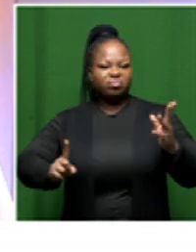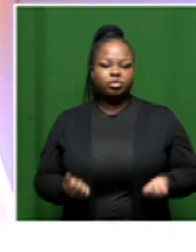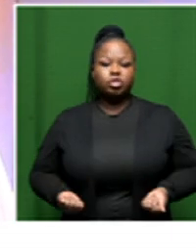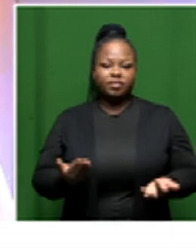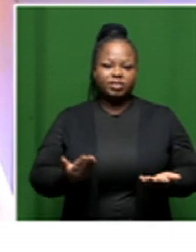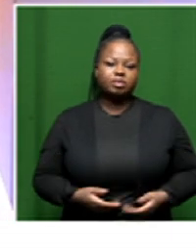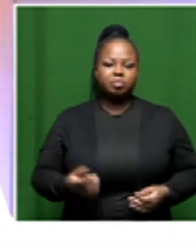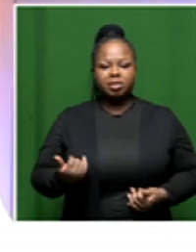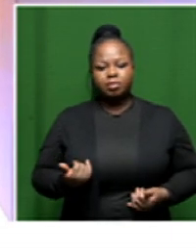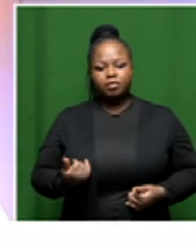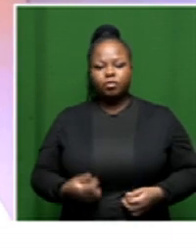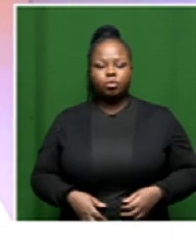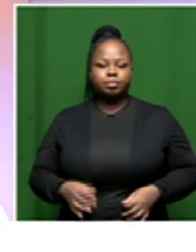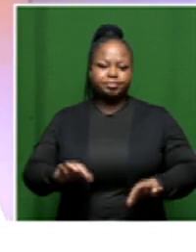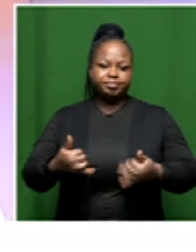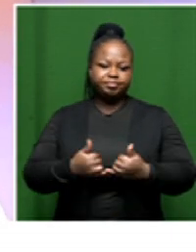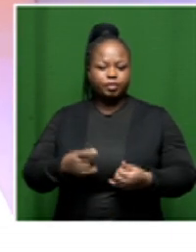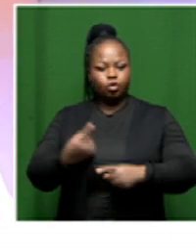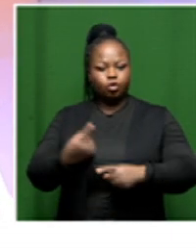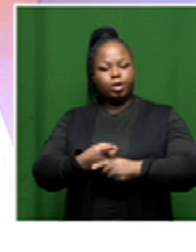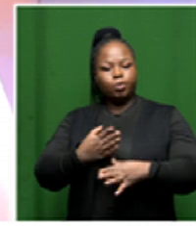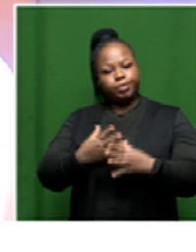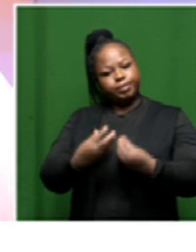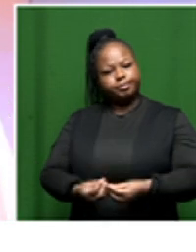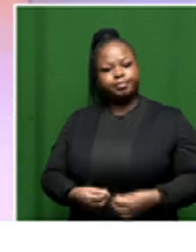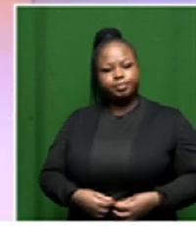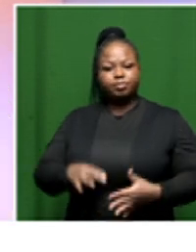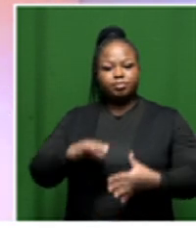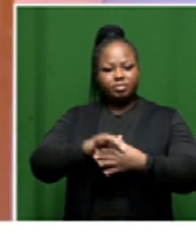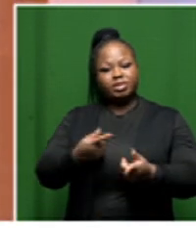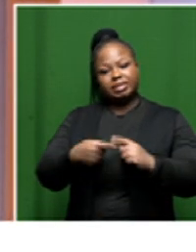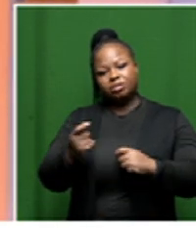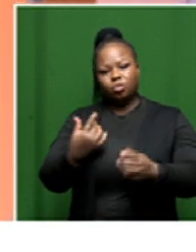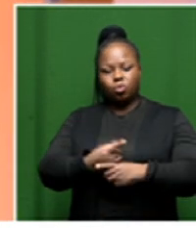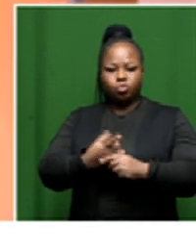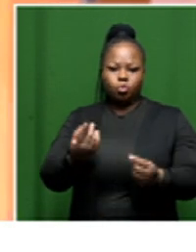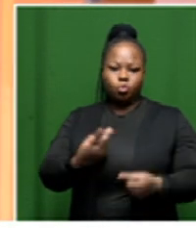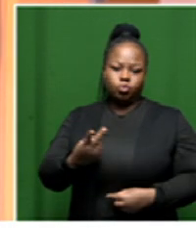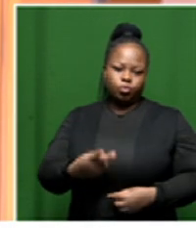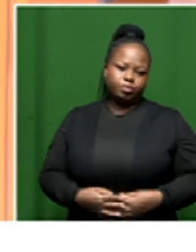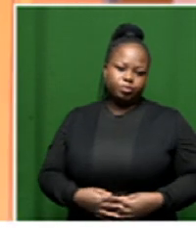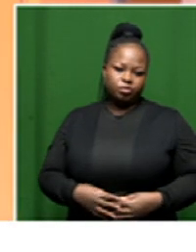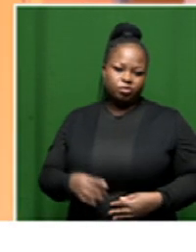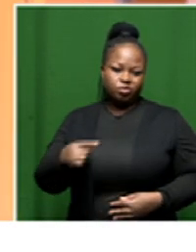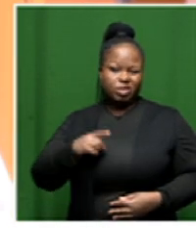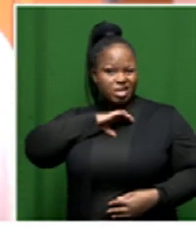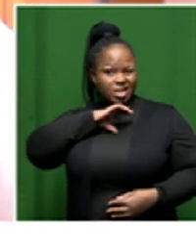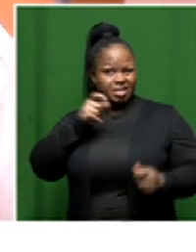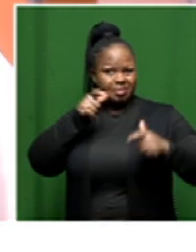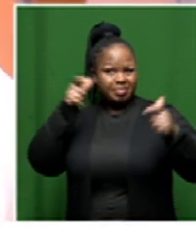company that I do catering for from time to time. And I do meat supply, just by the way. So corporate